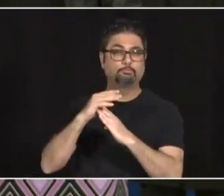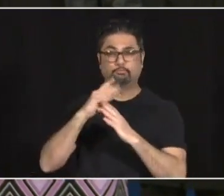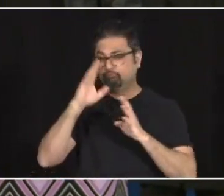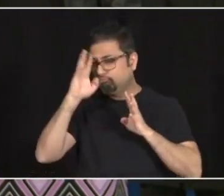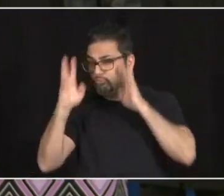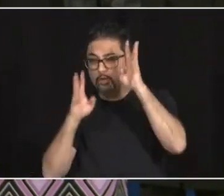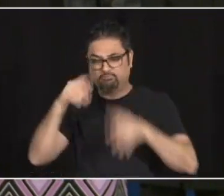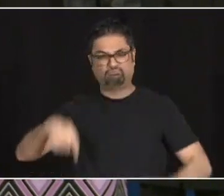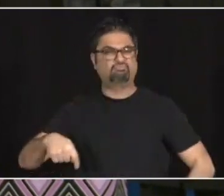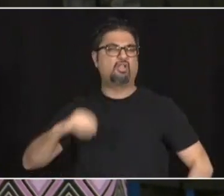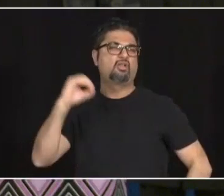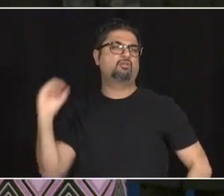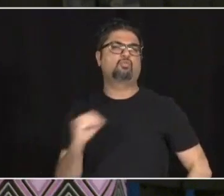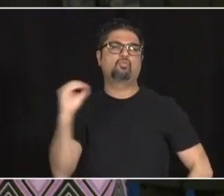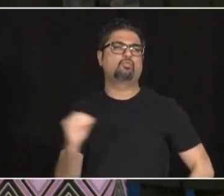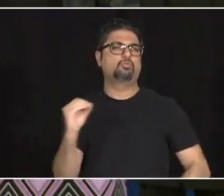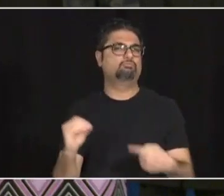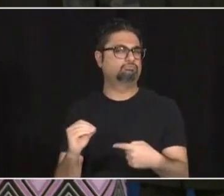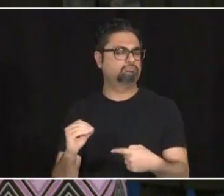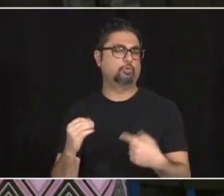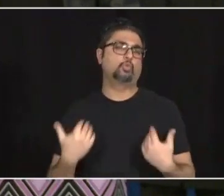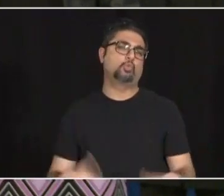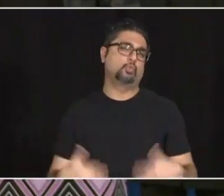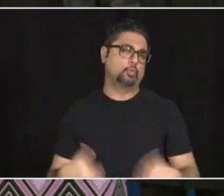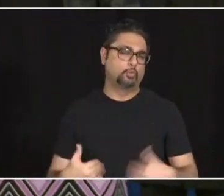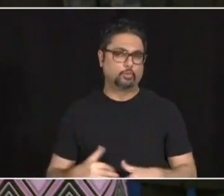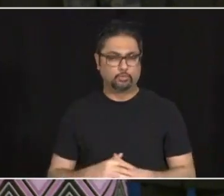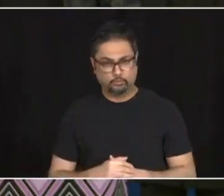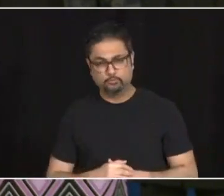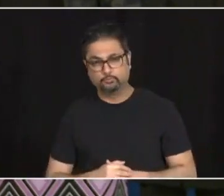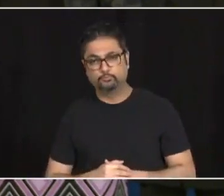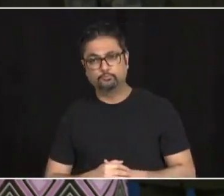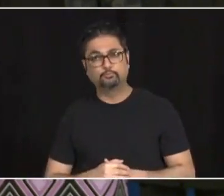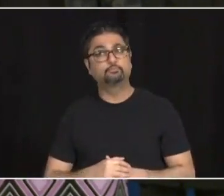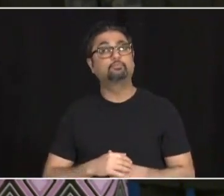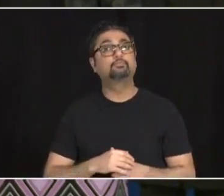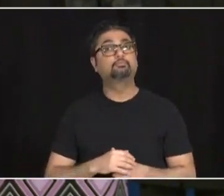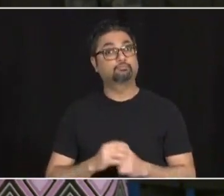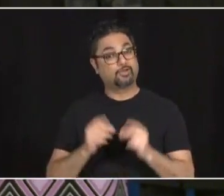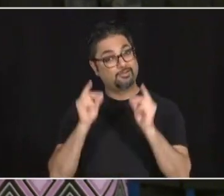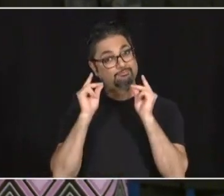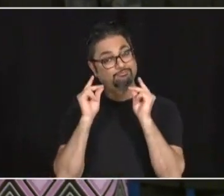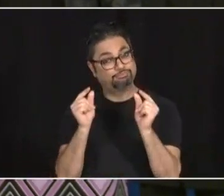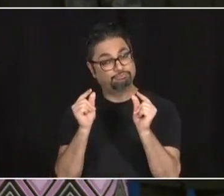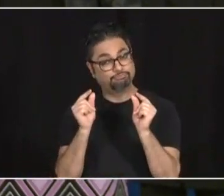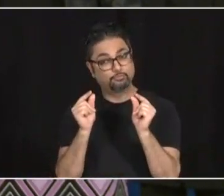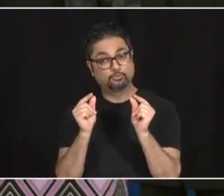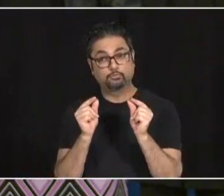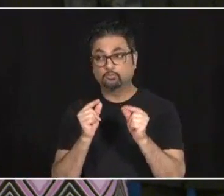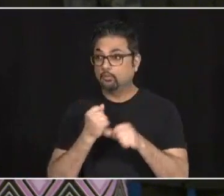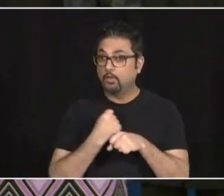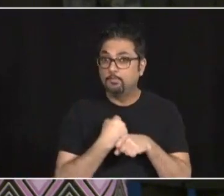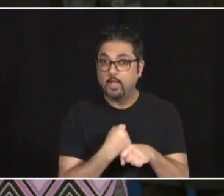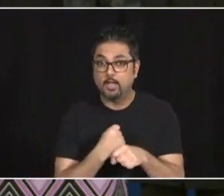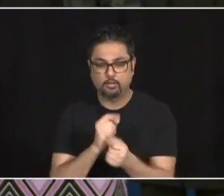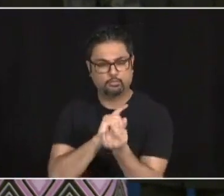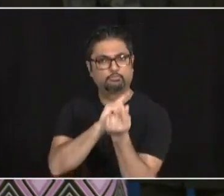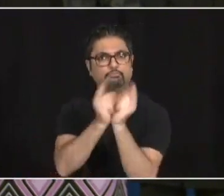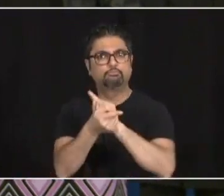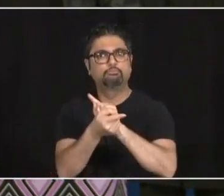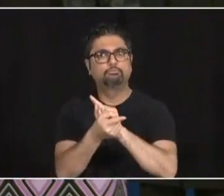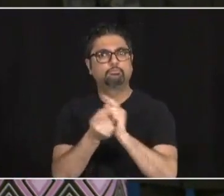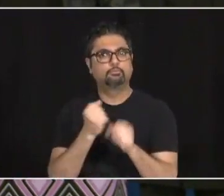world. And when you can switch over this quickly, as some companies have, and retooled, that's the